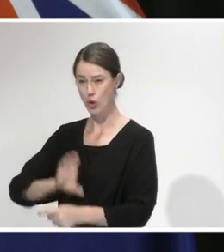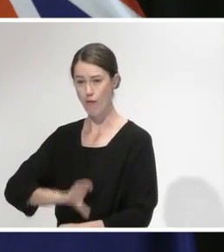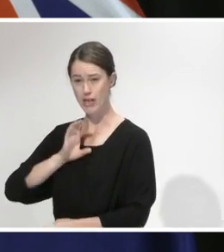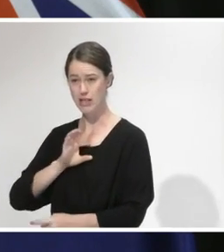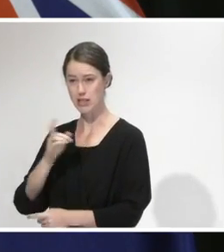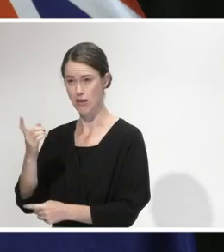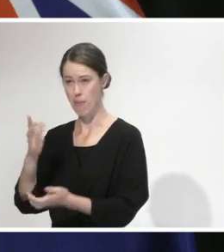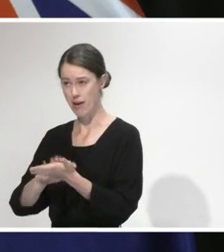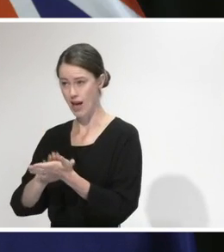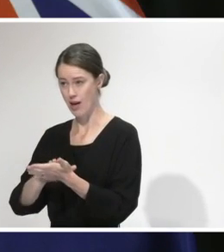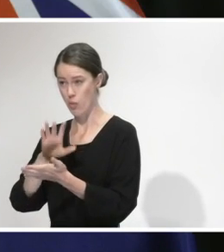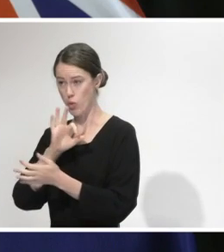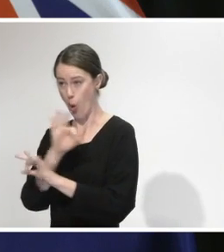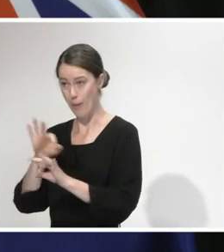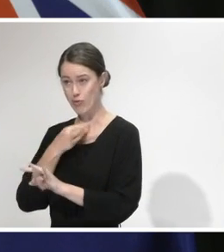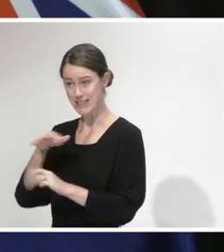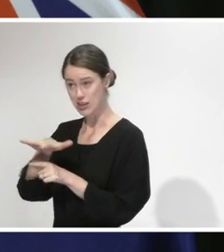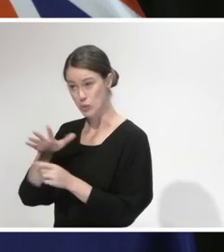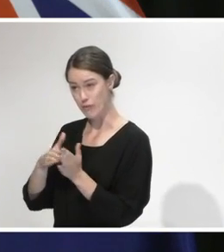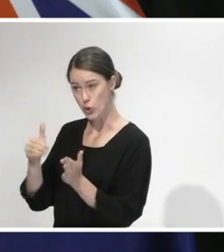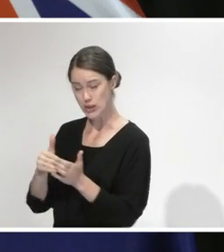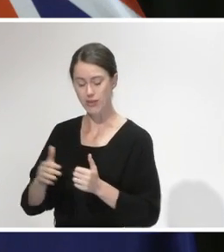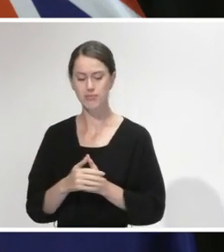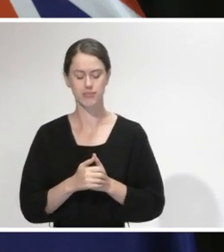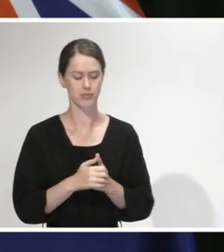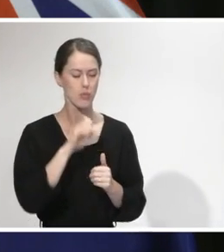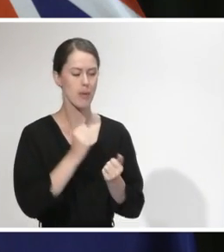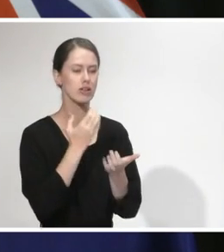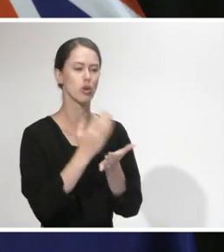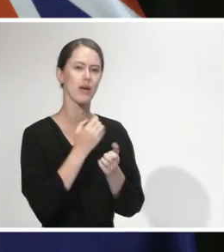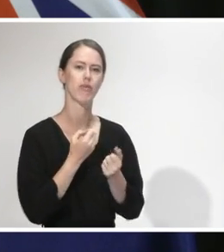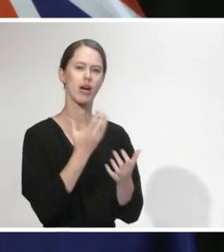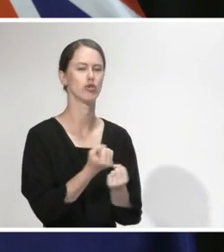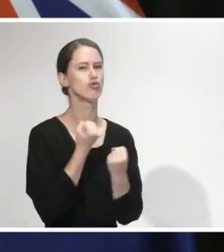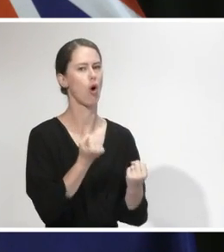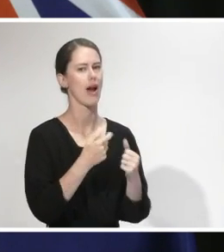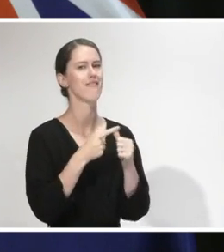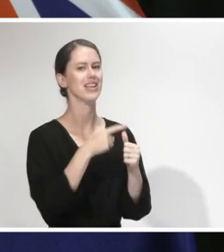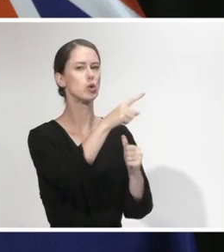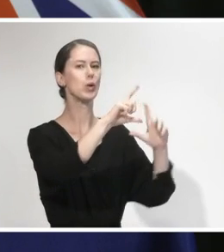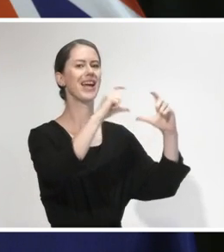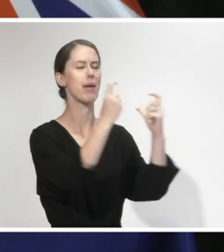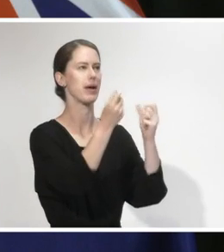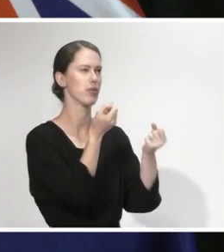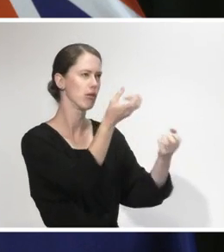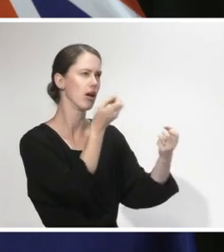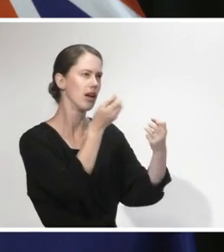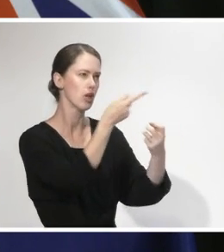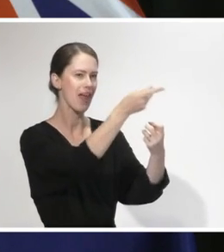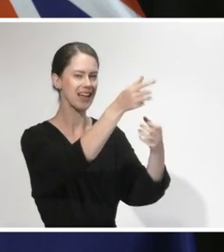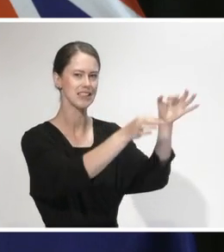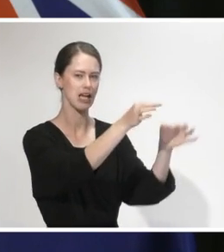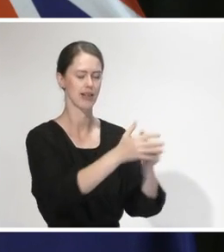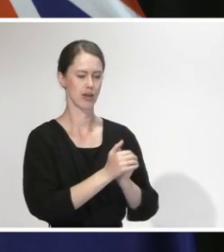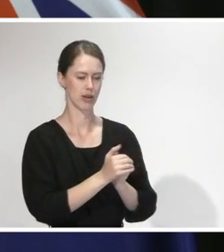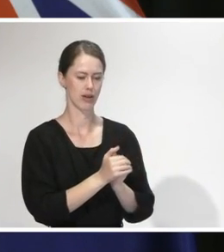Monday? Well, we will make sure that we can provide really robust advice to Cabinet and that we are confident in